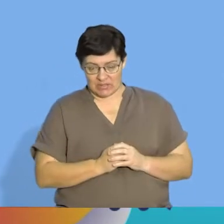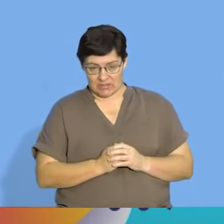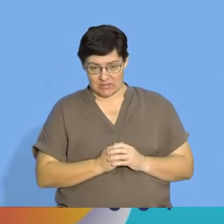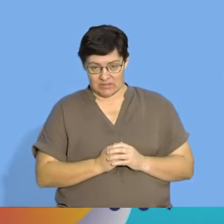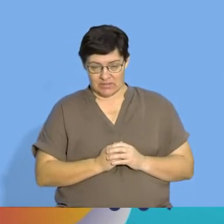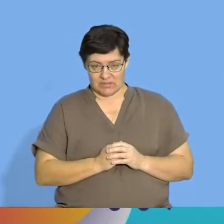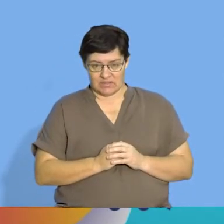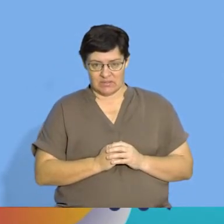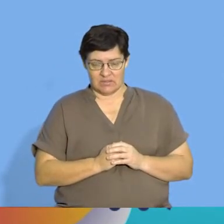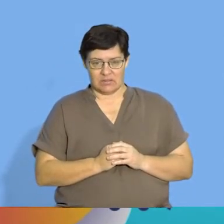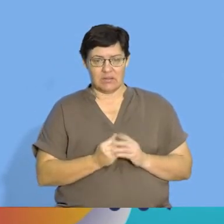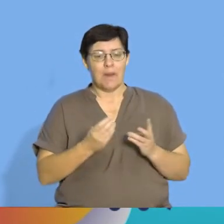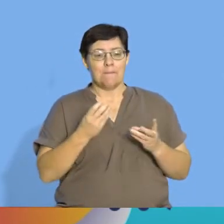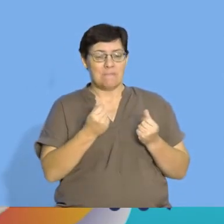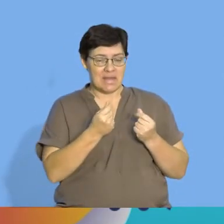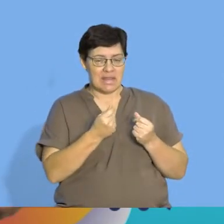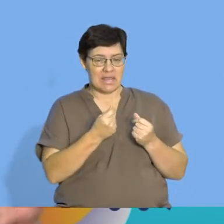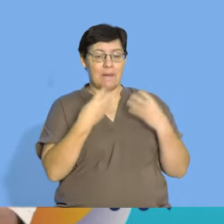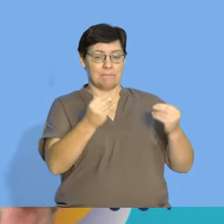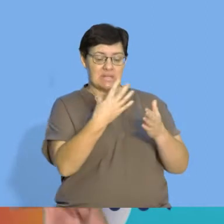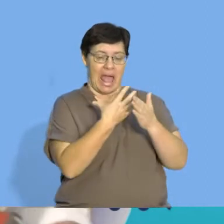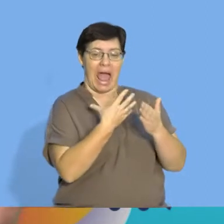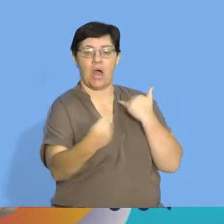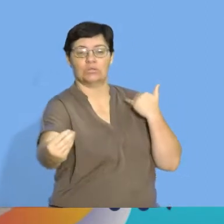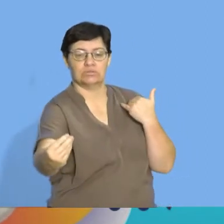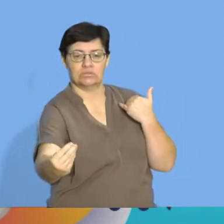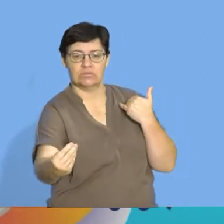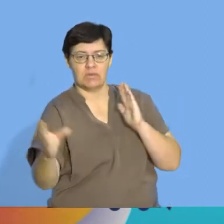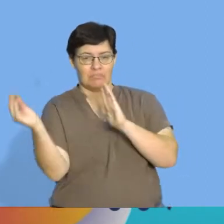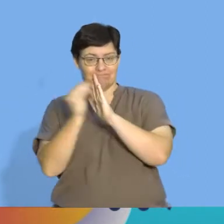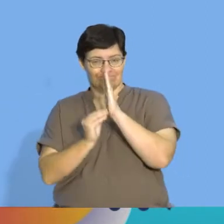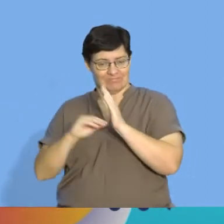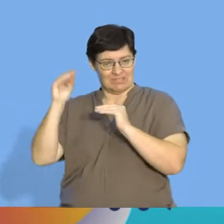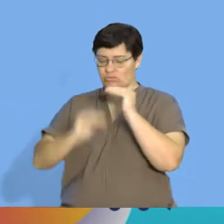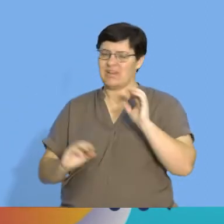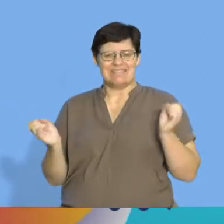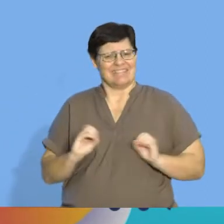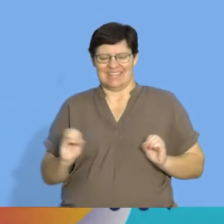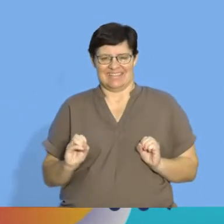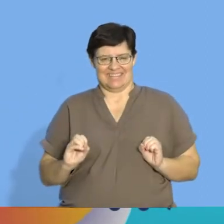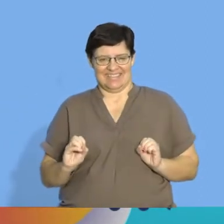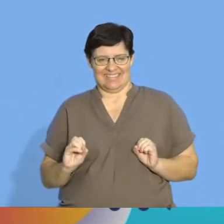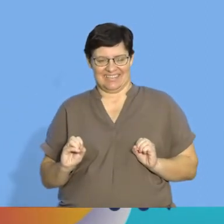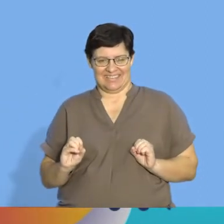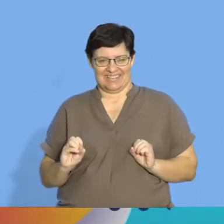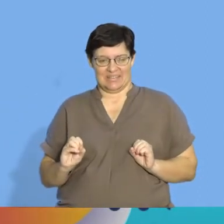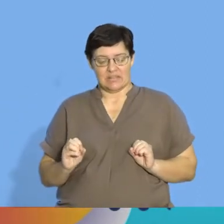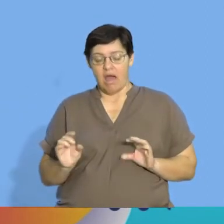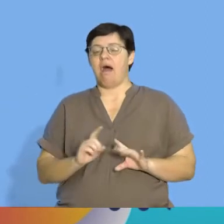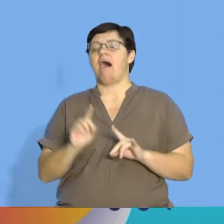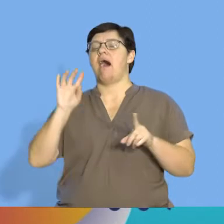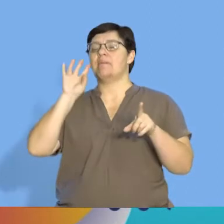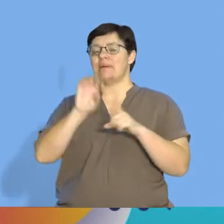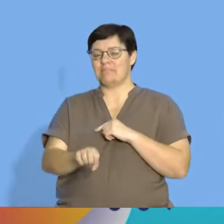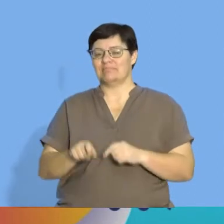In other words, there's no money leaving our business when we are recording depreciation. Therefore, you